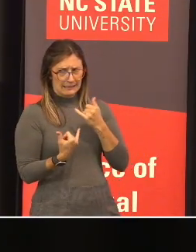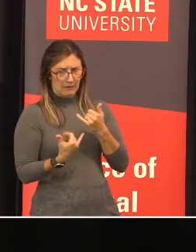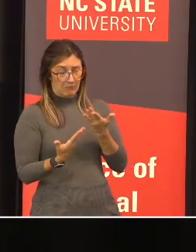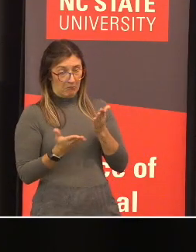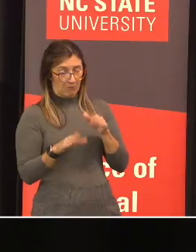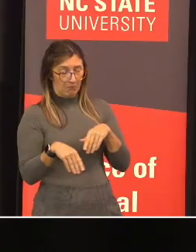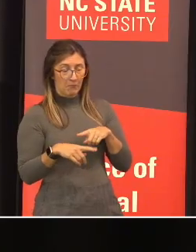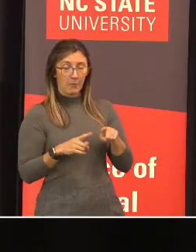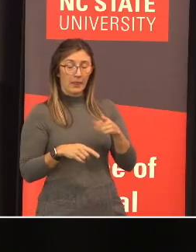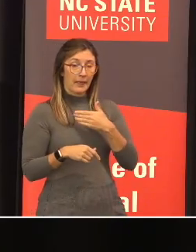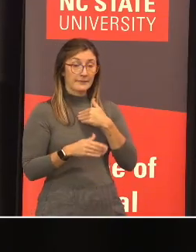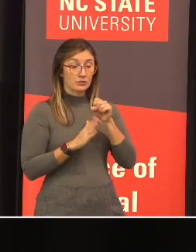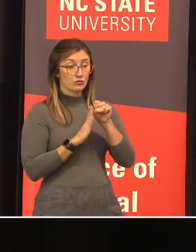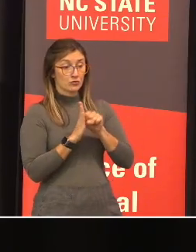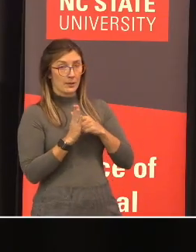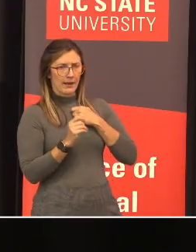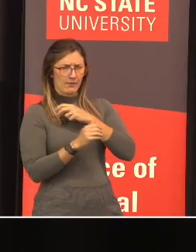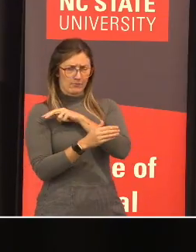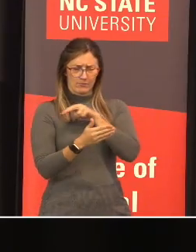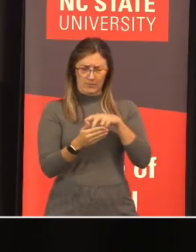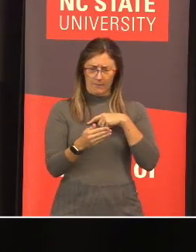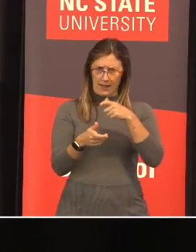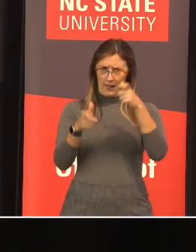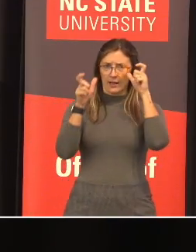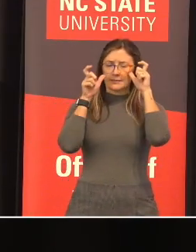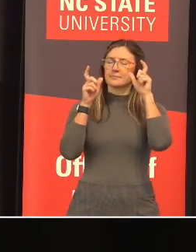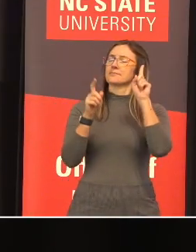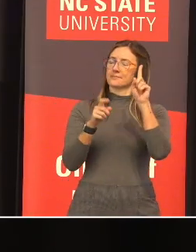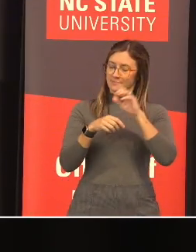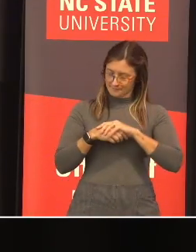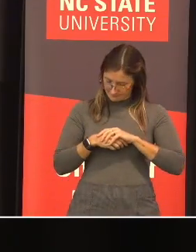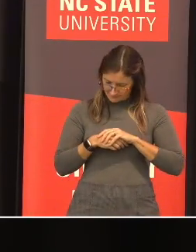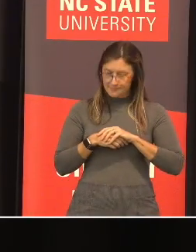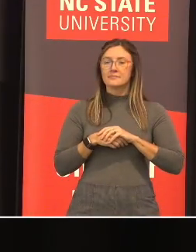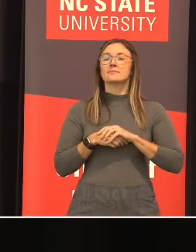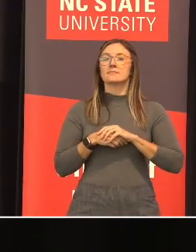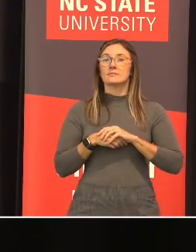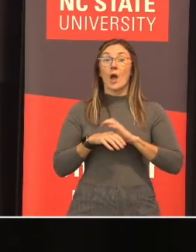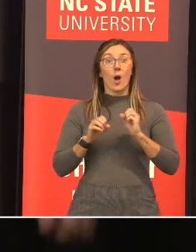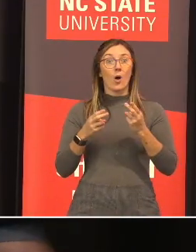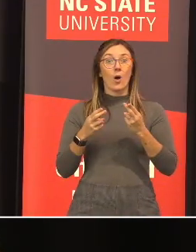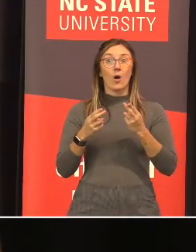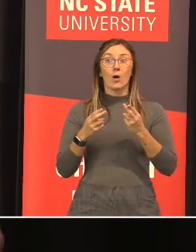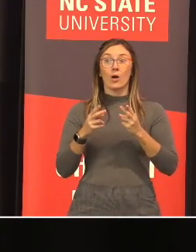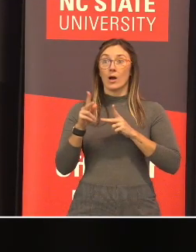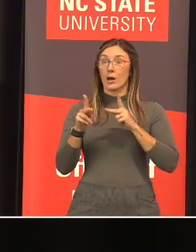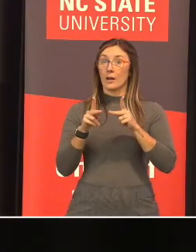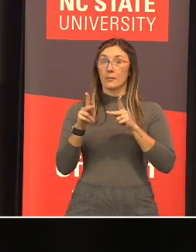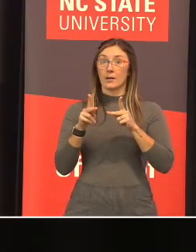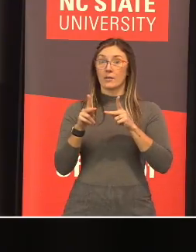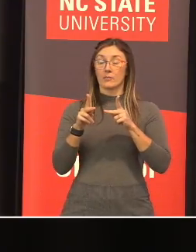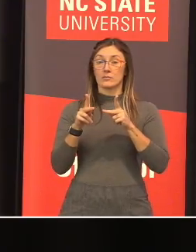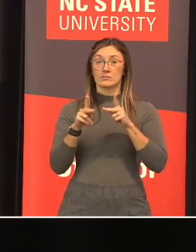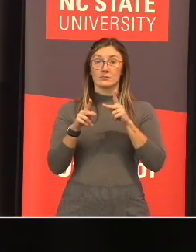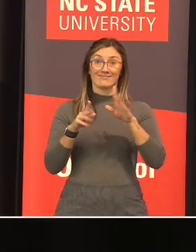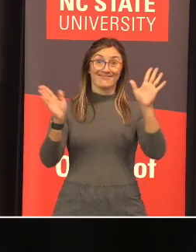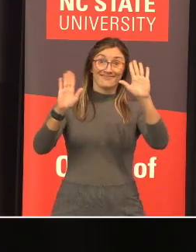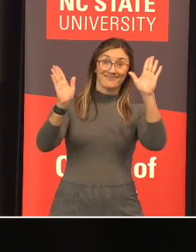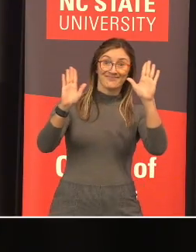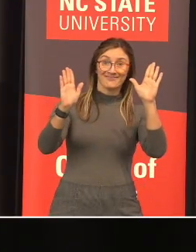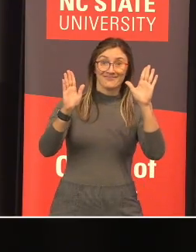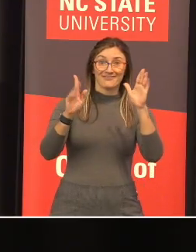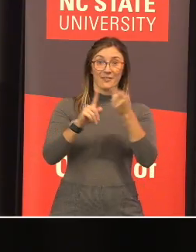And they have a script, so I got to put my glasses on. I guess there are people at a distance. Hello, those of you watching